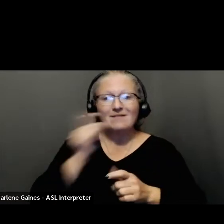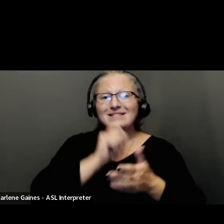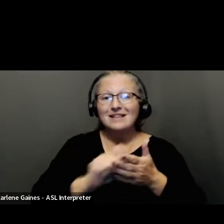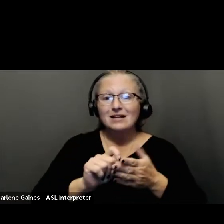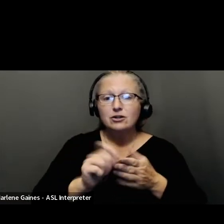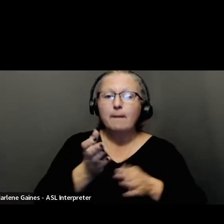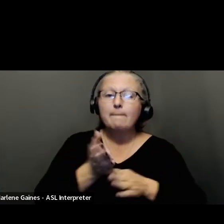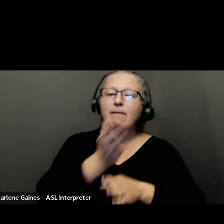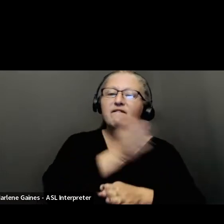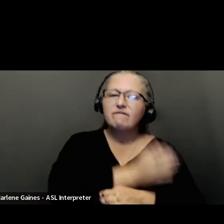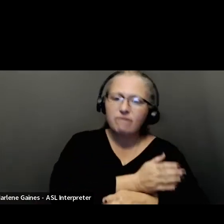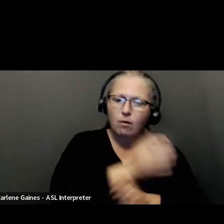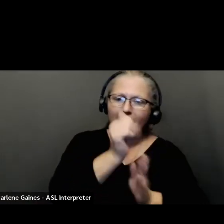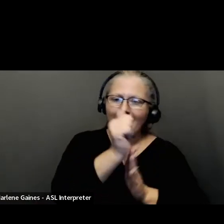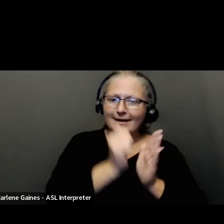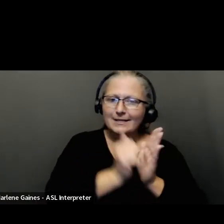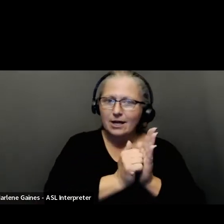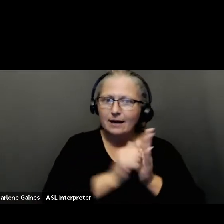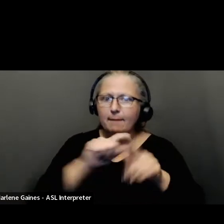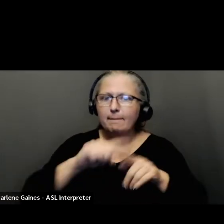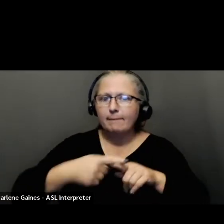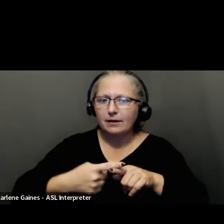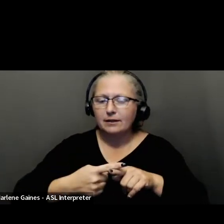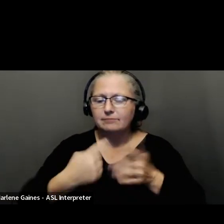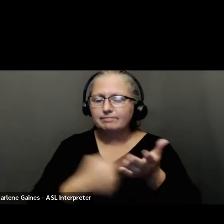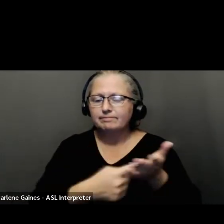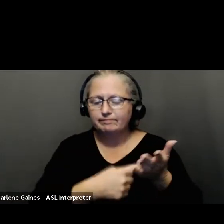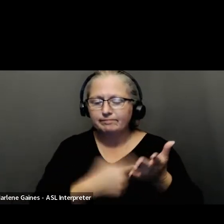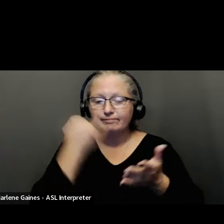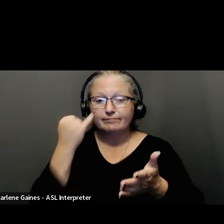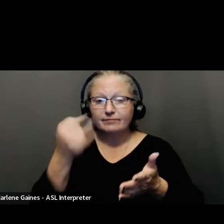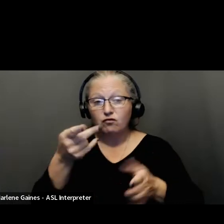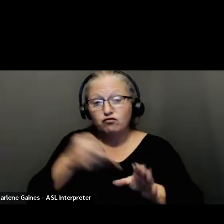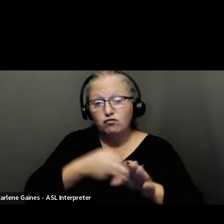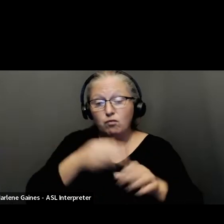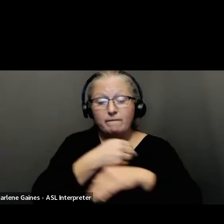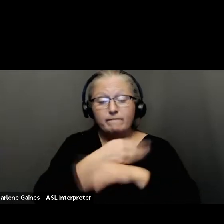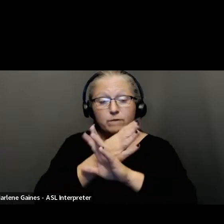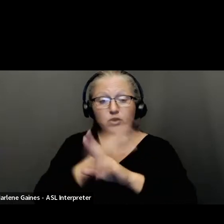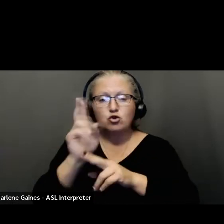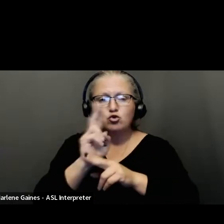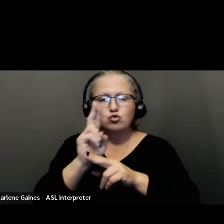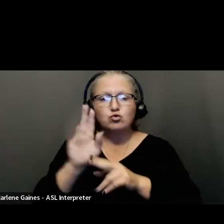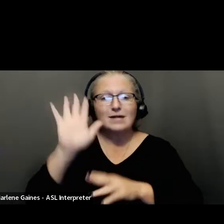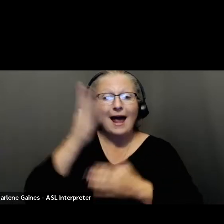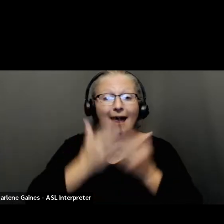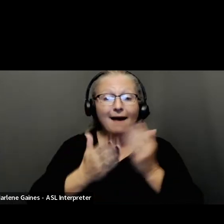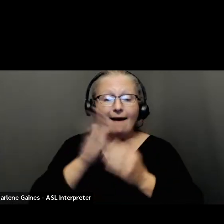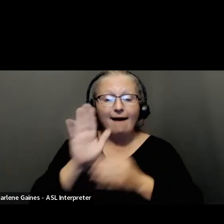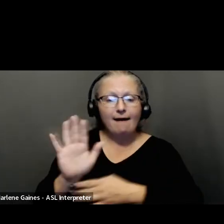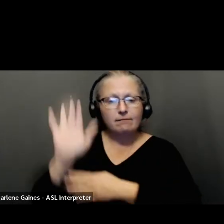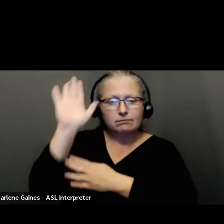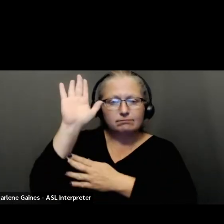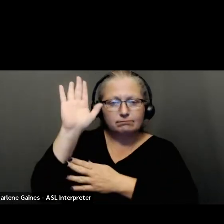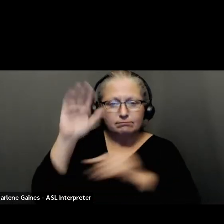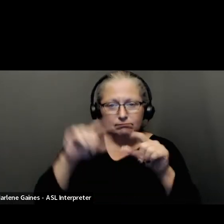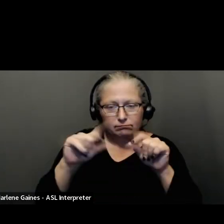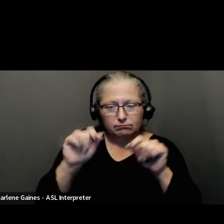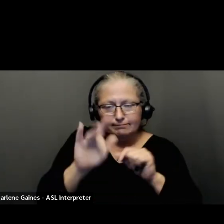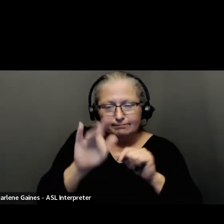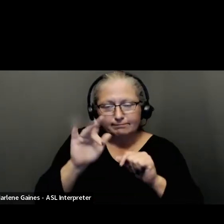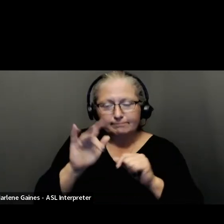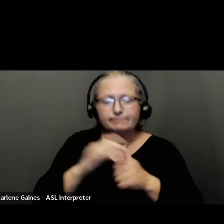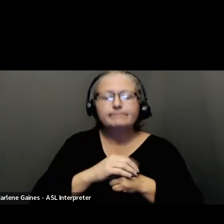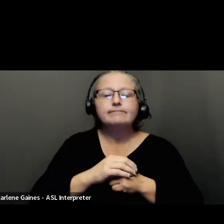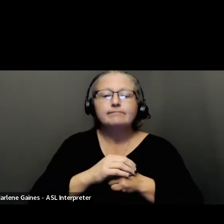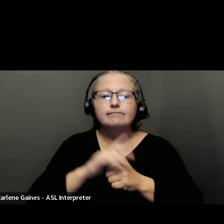secretary before the agenda item begins. If you are joining us virtually, use the raise hand feature on Zoom to be recognized.